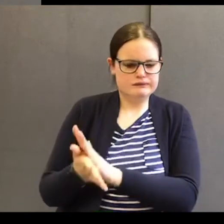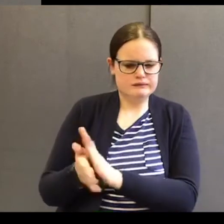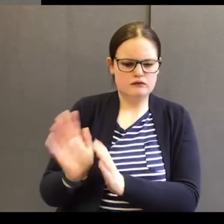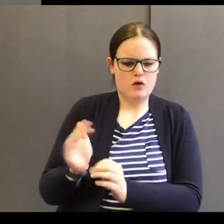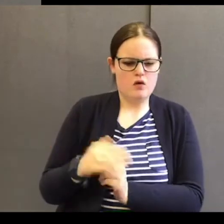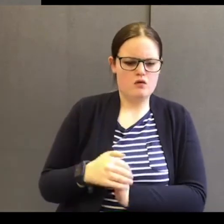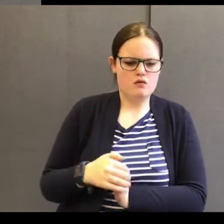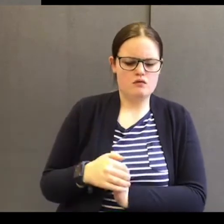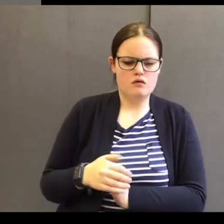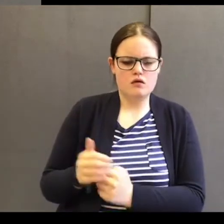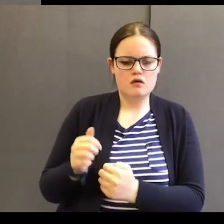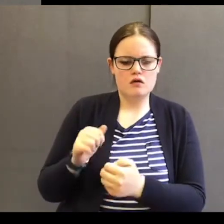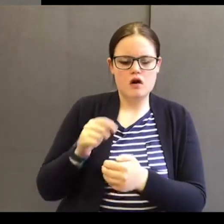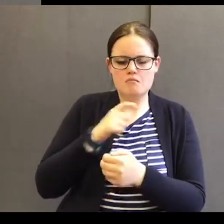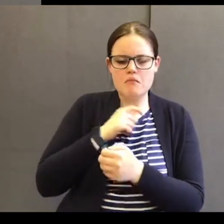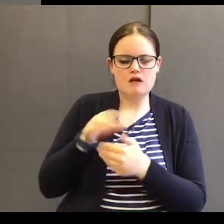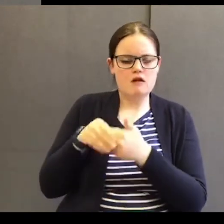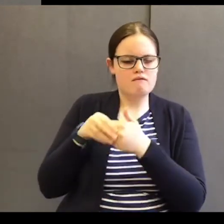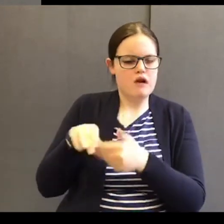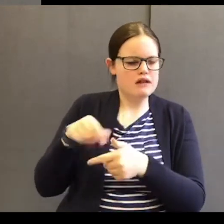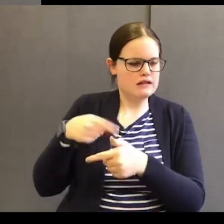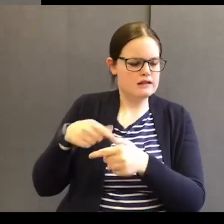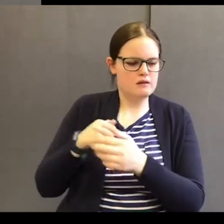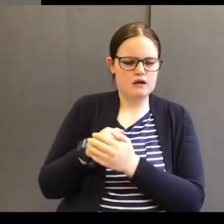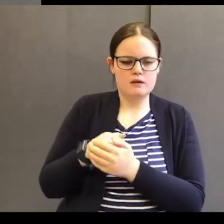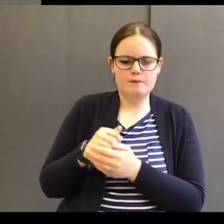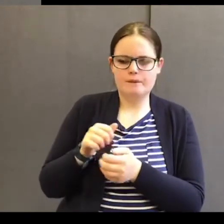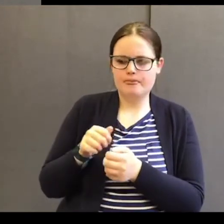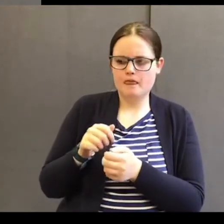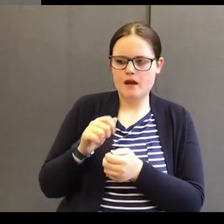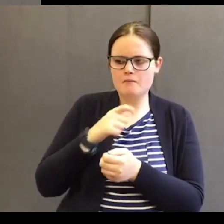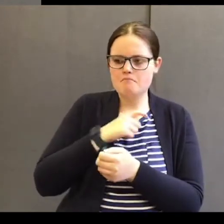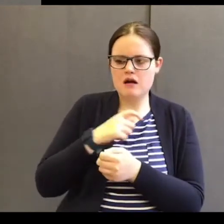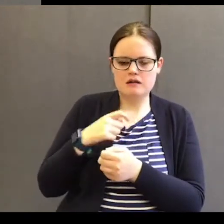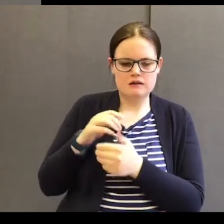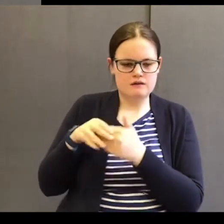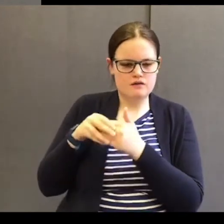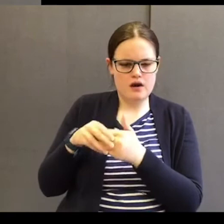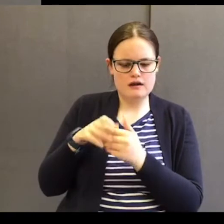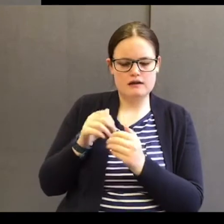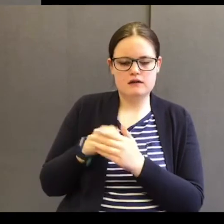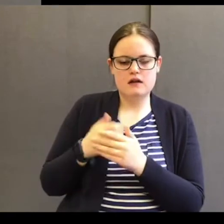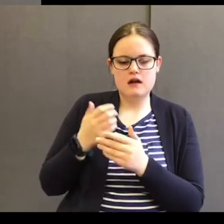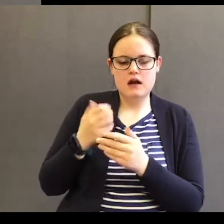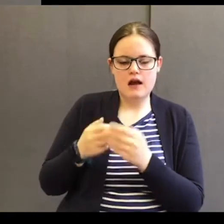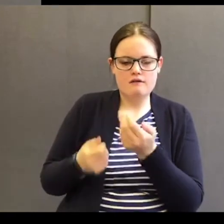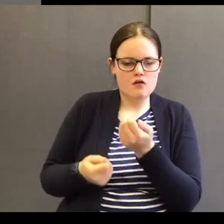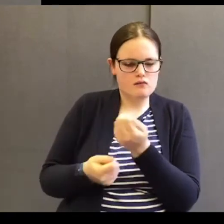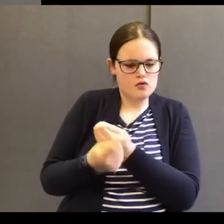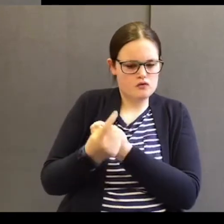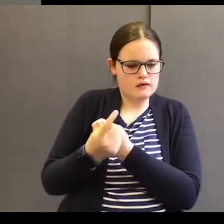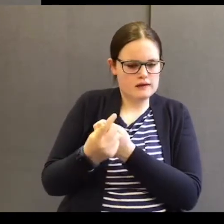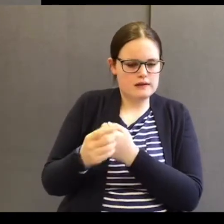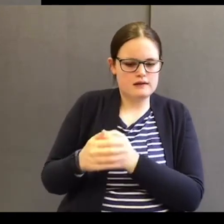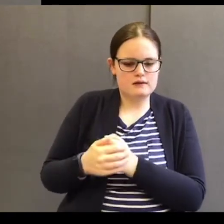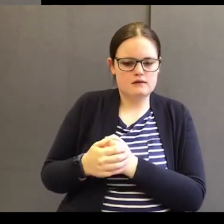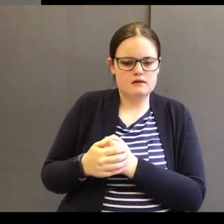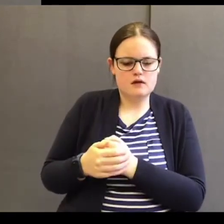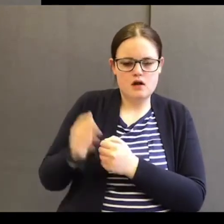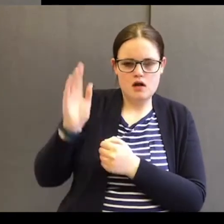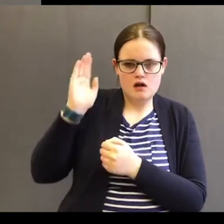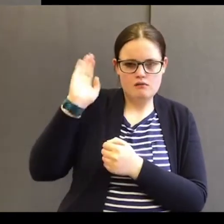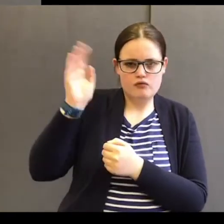is outlawed. A good friend of mine this week, one of our fellow pastors, he had